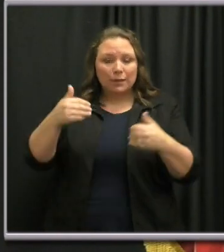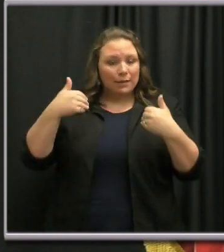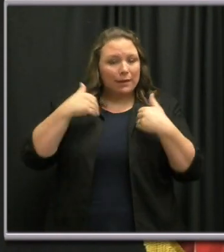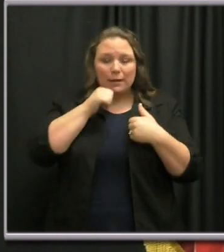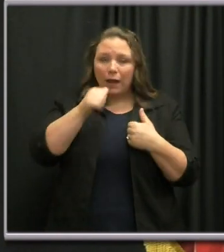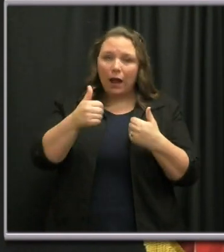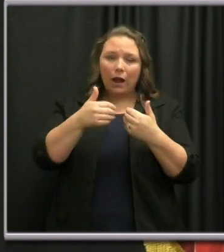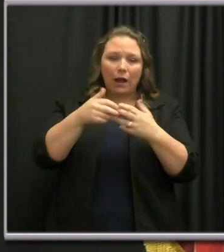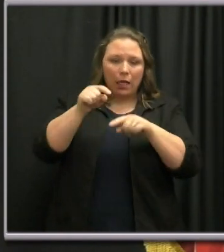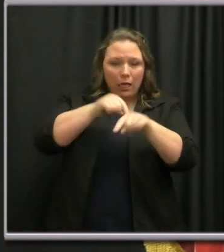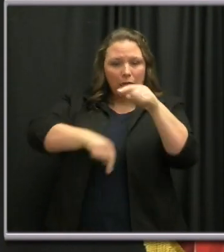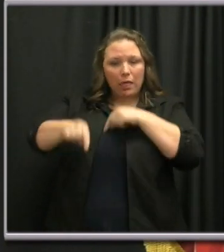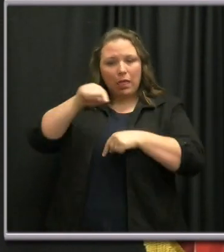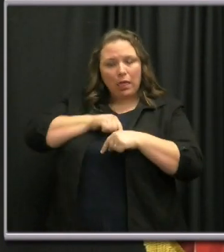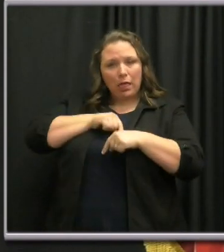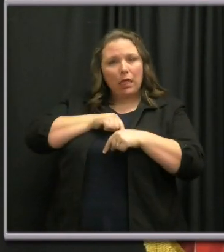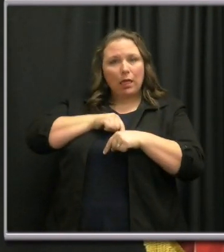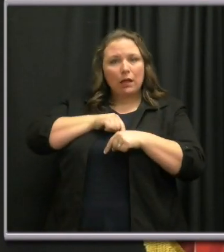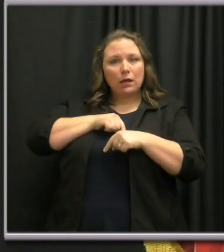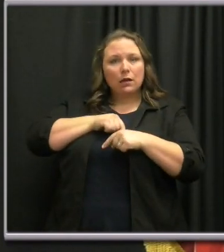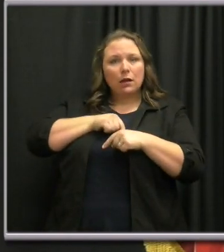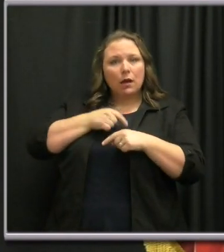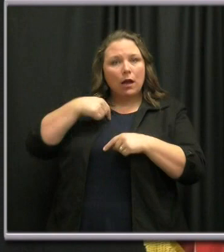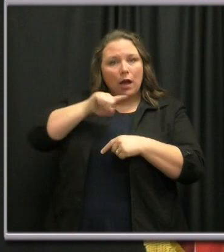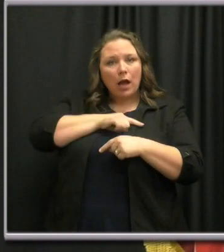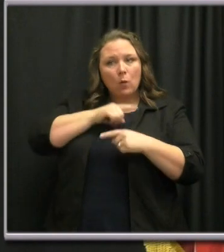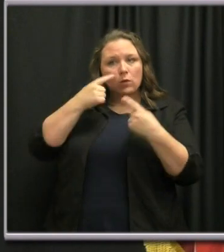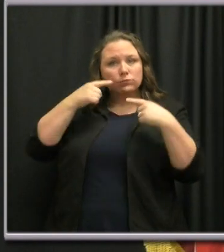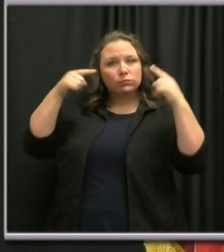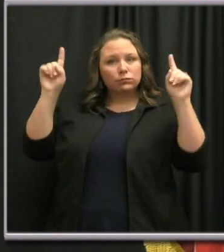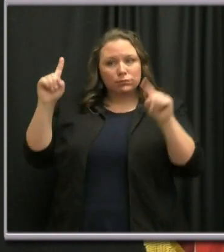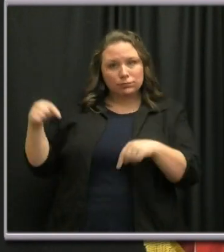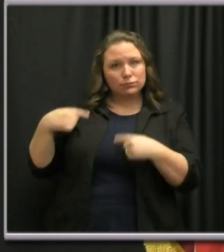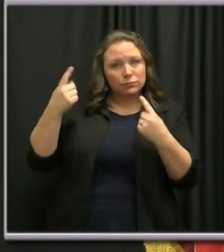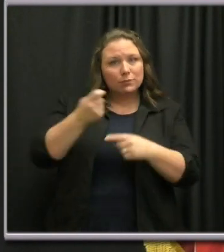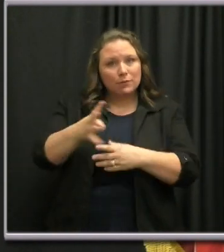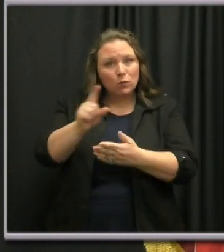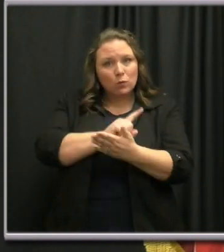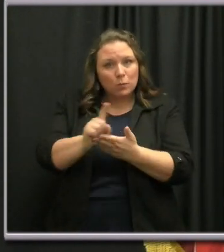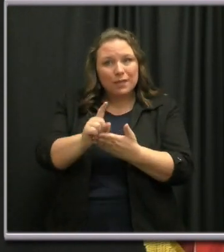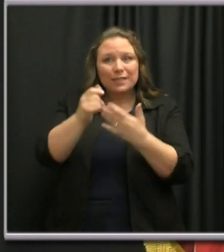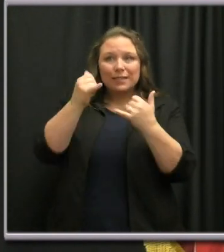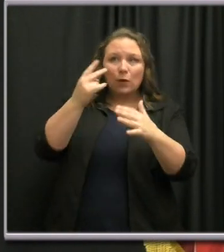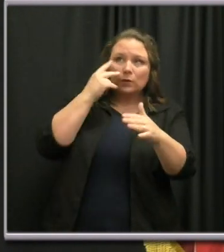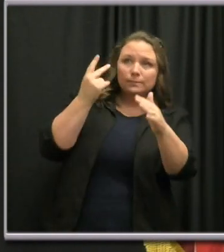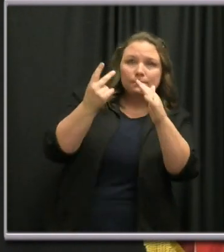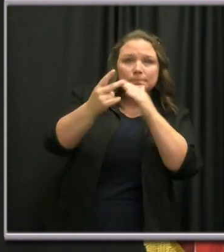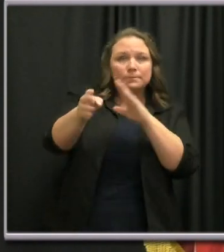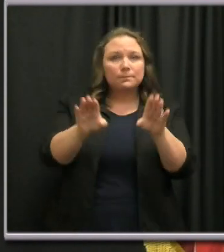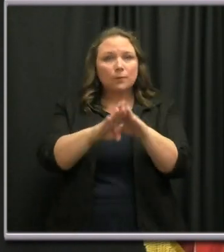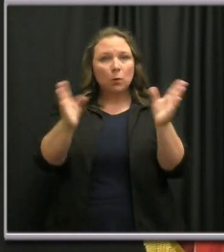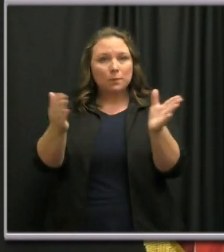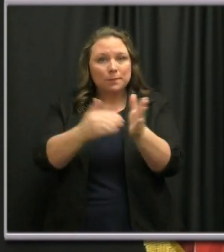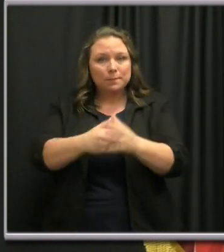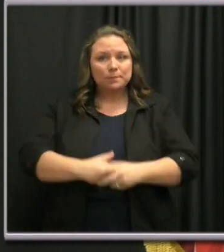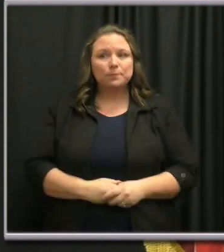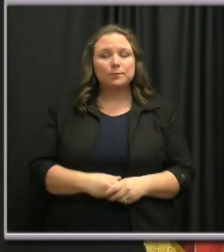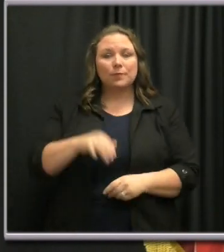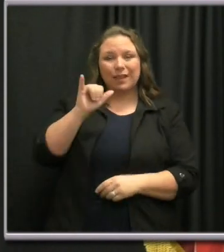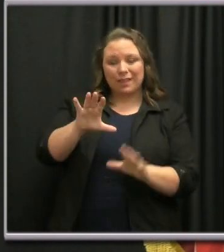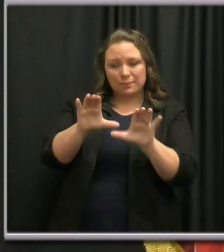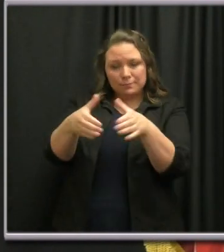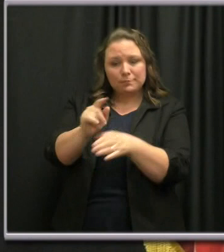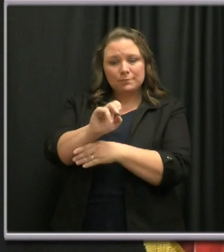hard-earned progress we've achieved here in Nashville over the past few weeks as we look forward to reopening. The task force